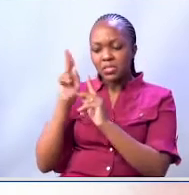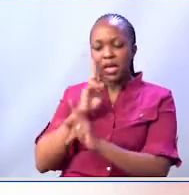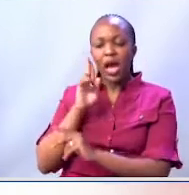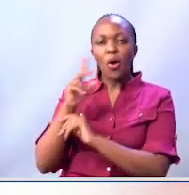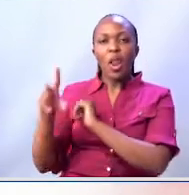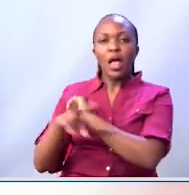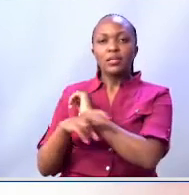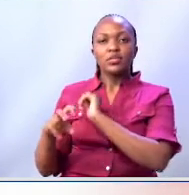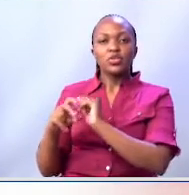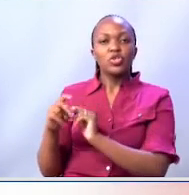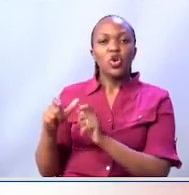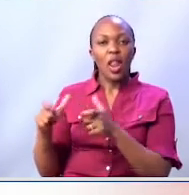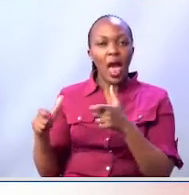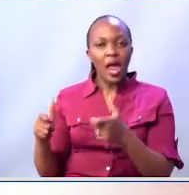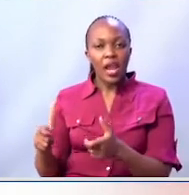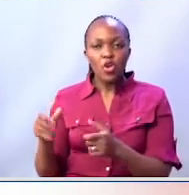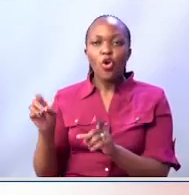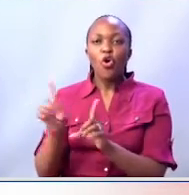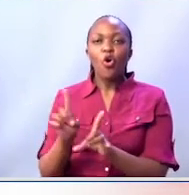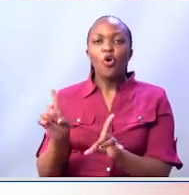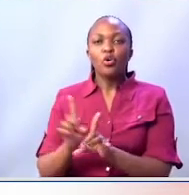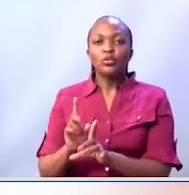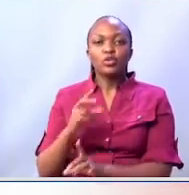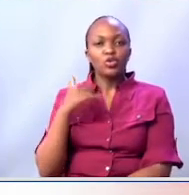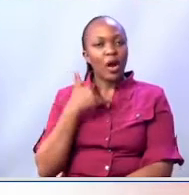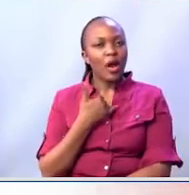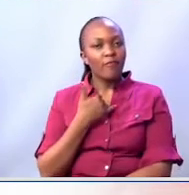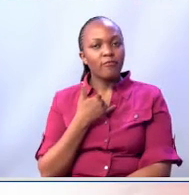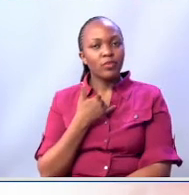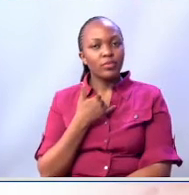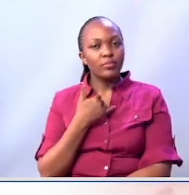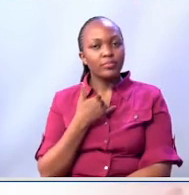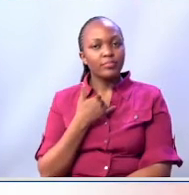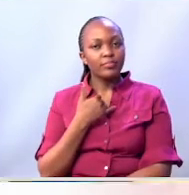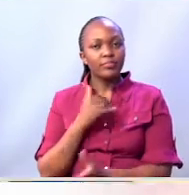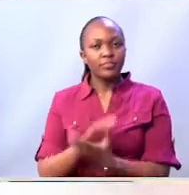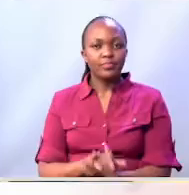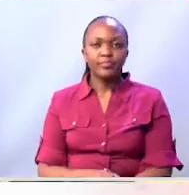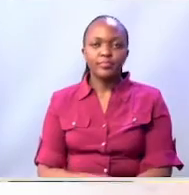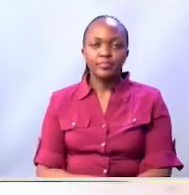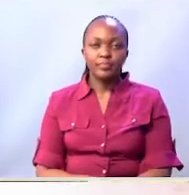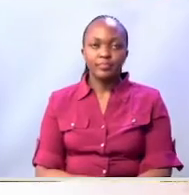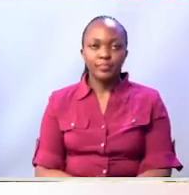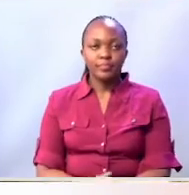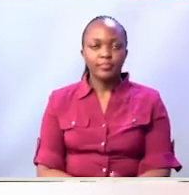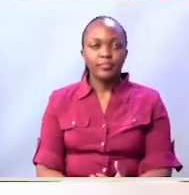radio set belonging to one of them. Fela Tauma reports from Kakamega.